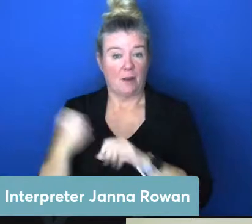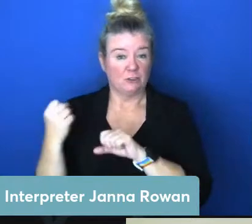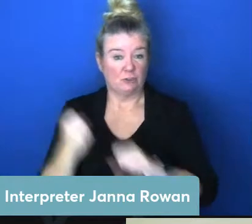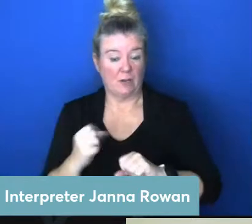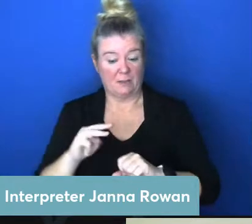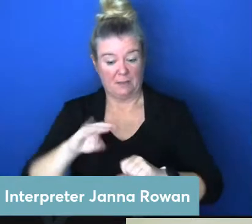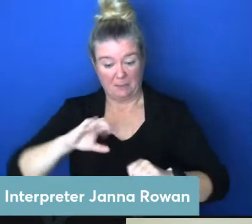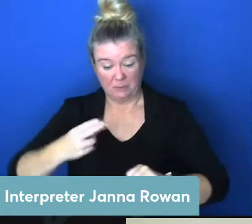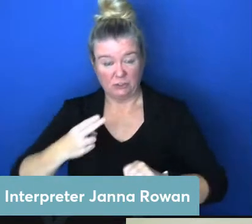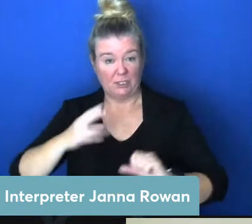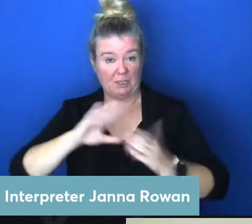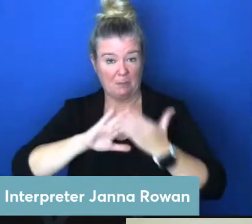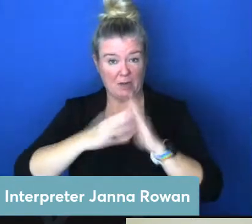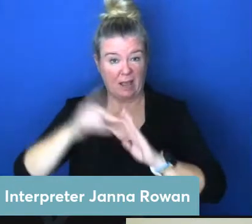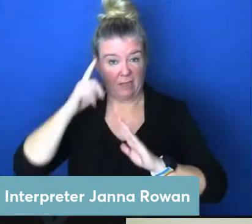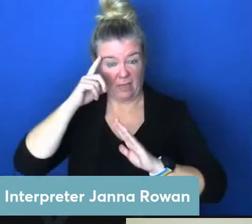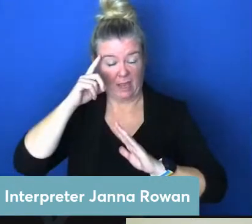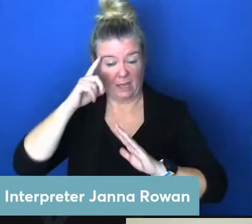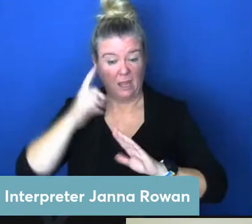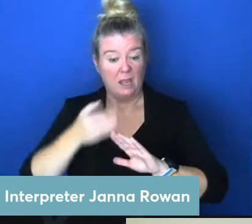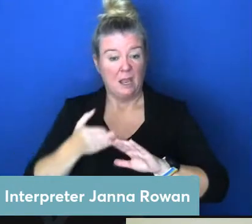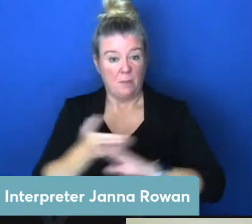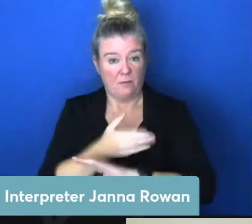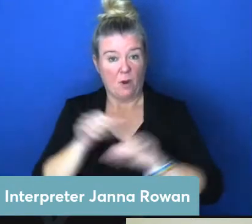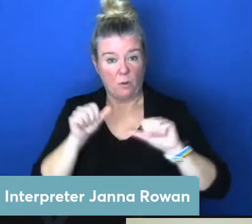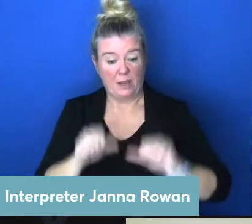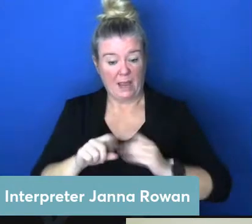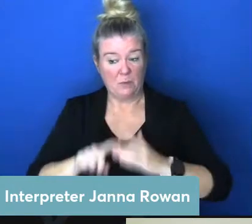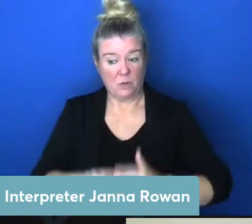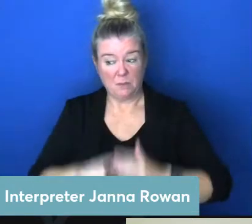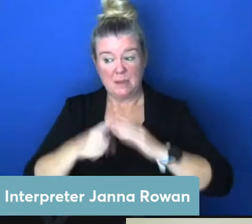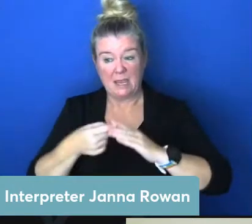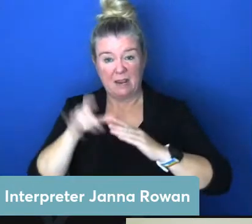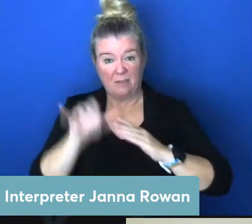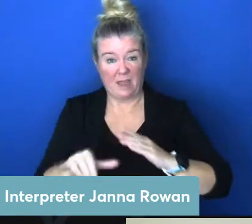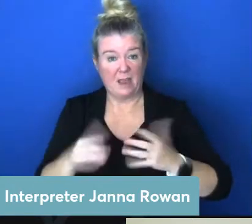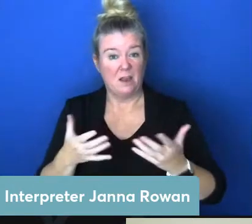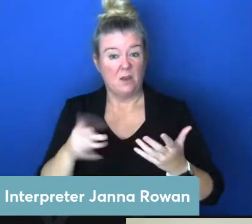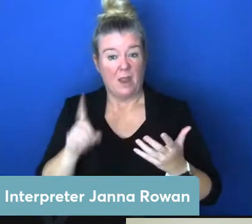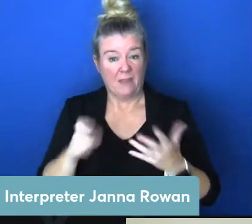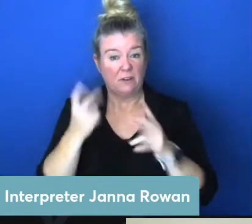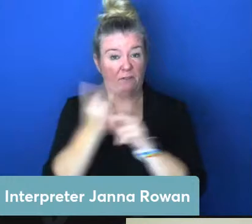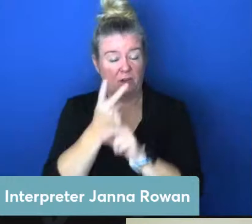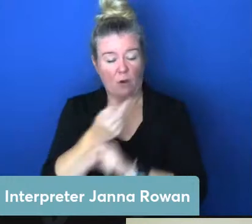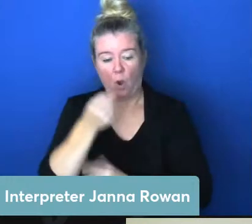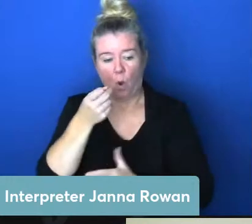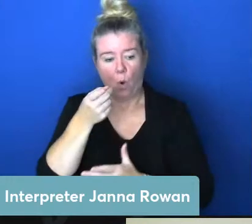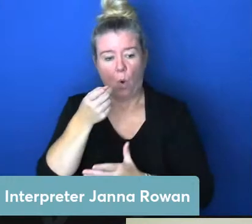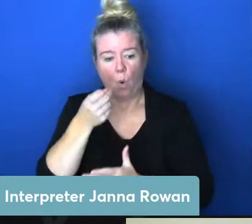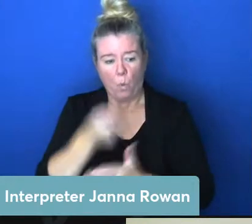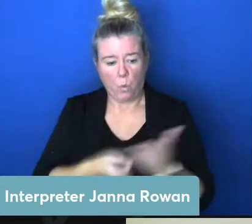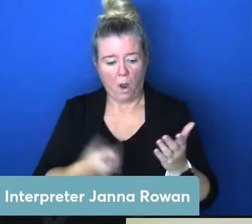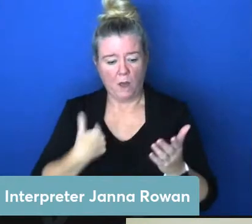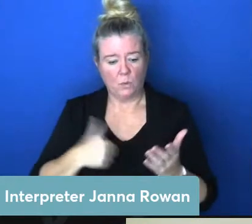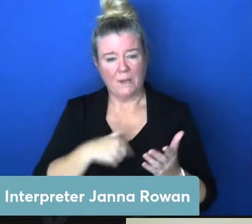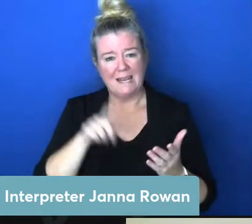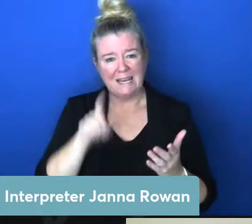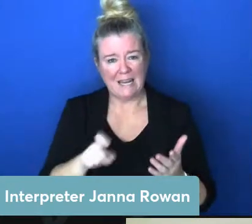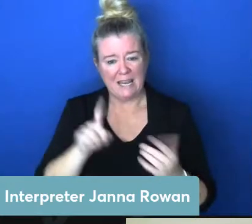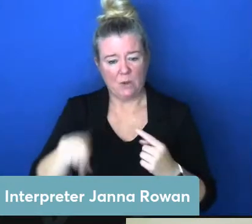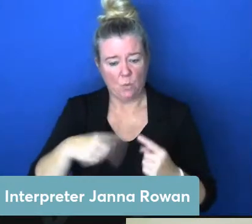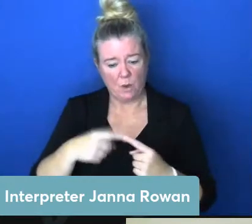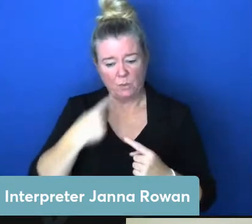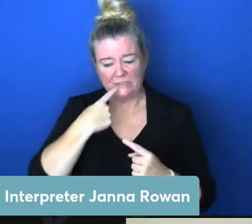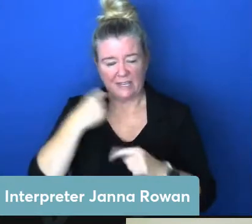Michigan communities. And I think before we can really get into that, we need to figure out what it is, what we mean when we say